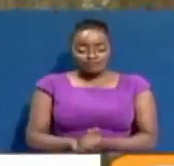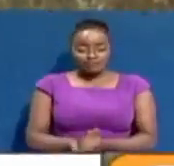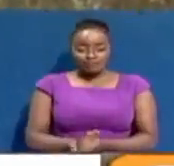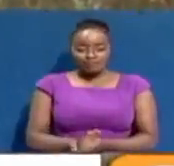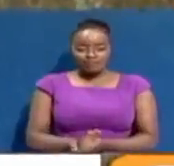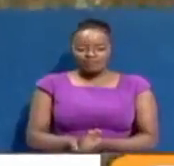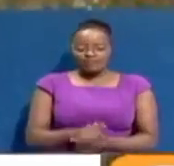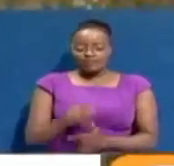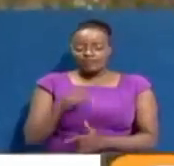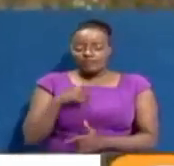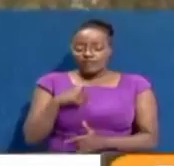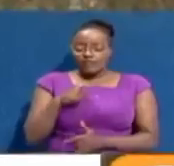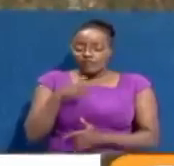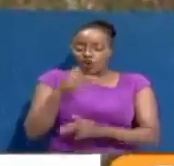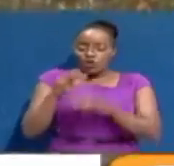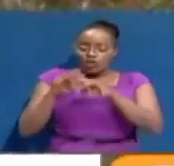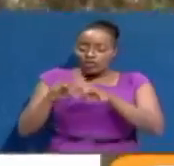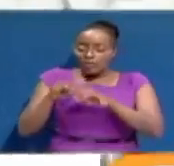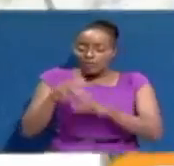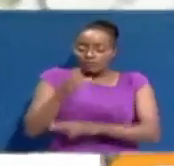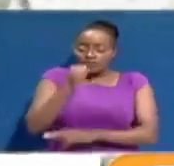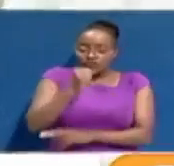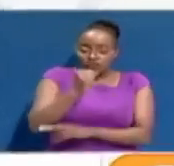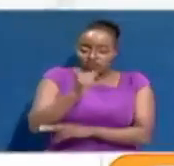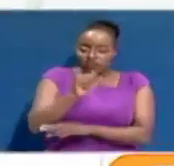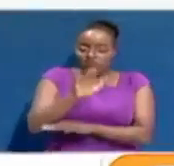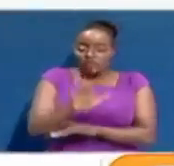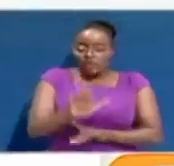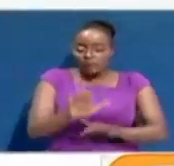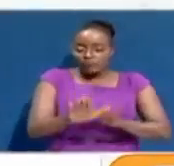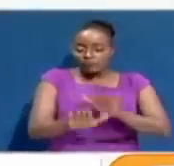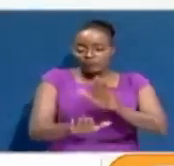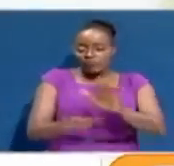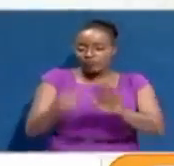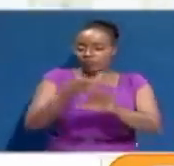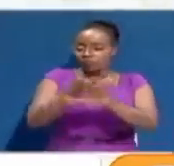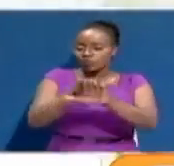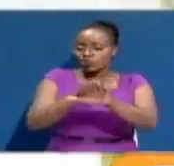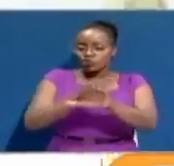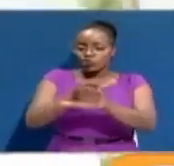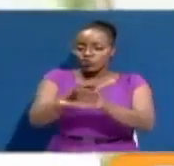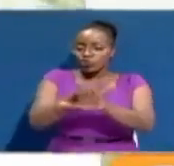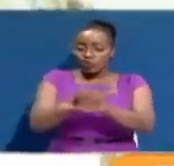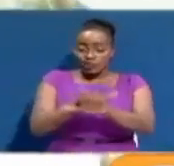She leans on her walking stick as she takes one step after the other.